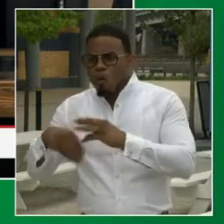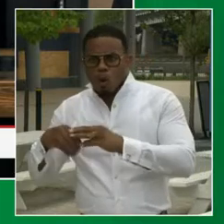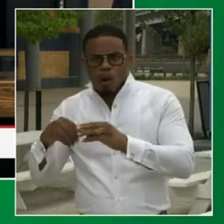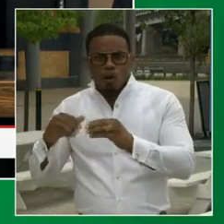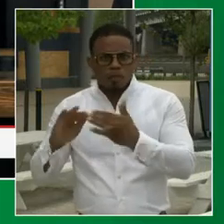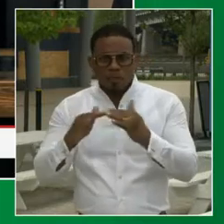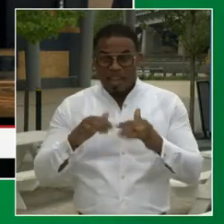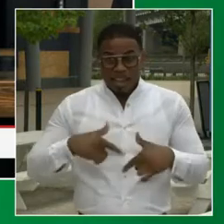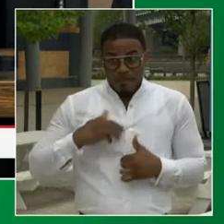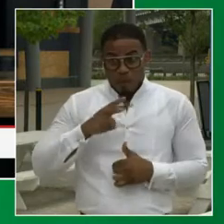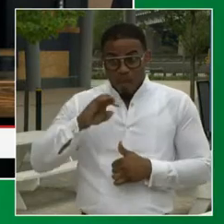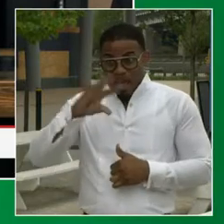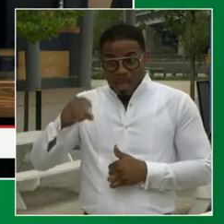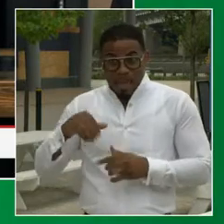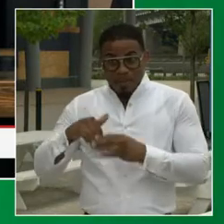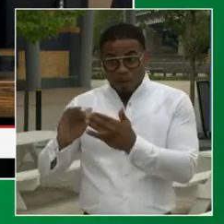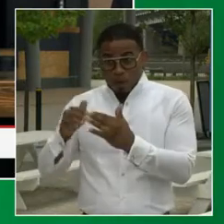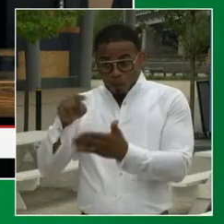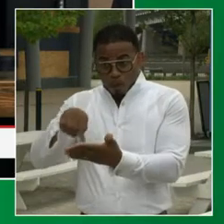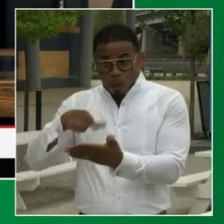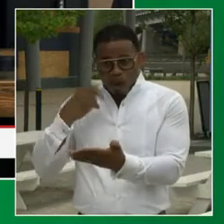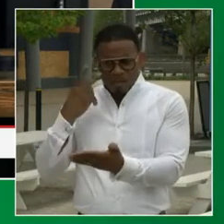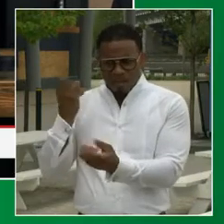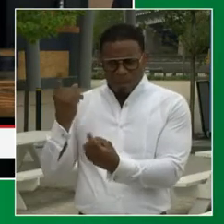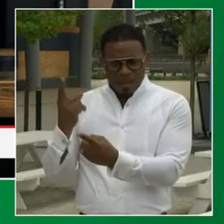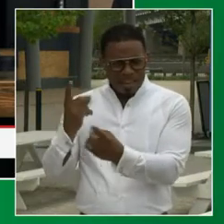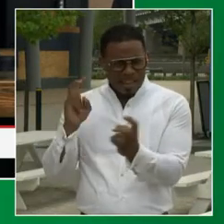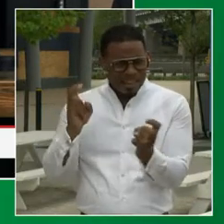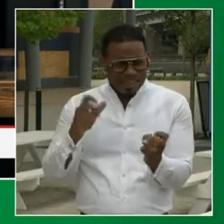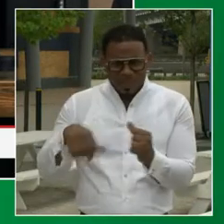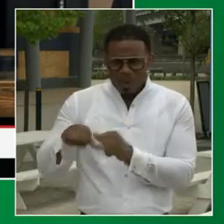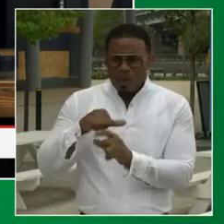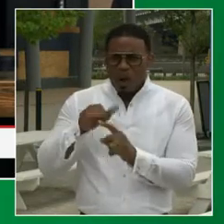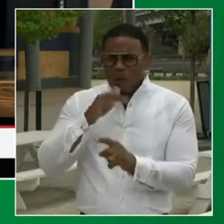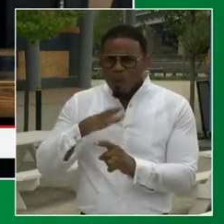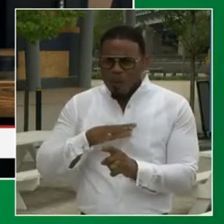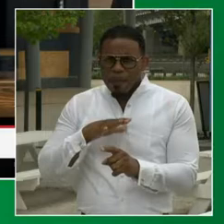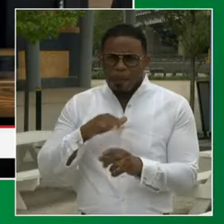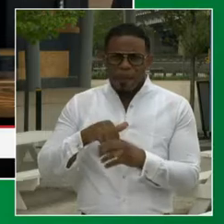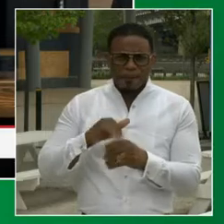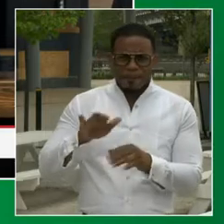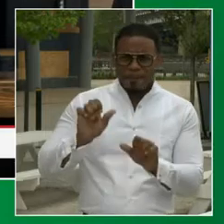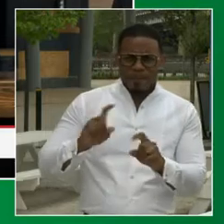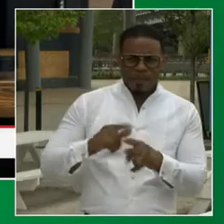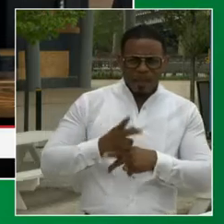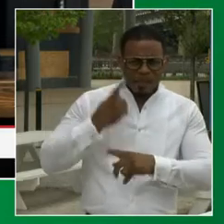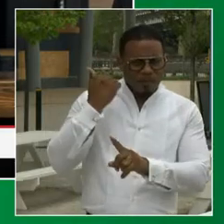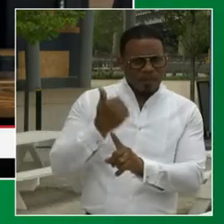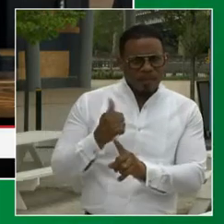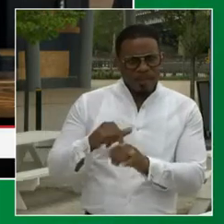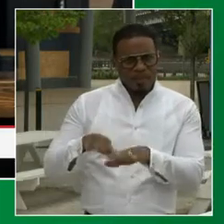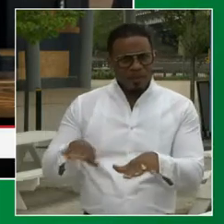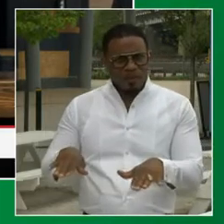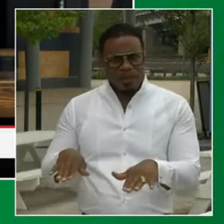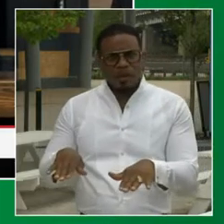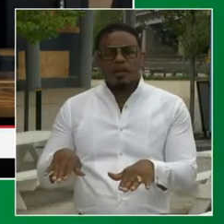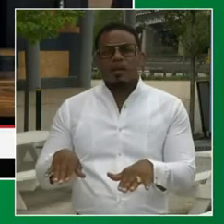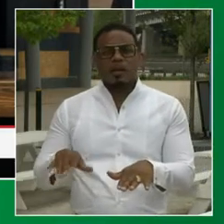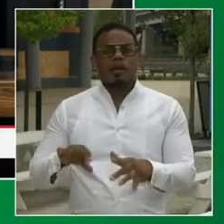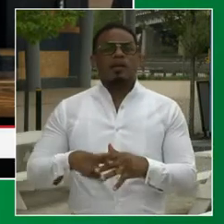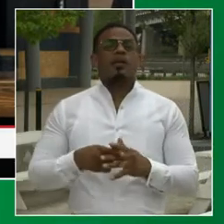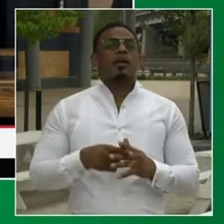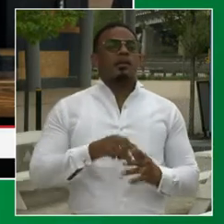in West Africa and living in a community where I saw so many issues around women and their ability to care for themselves and their children is why I